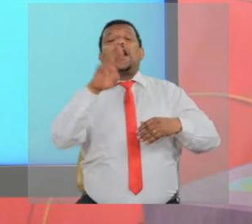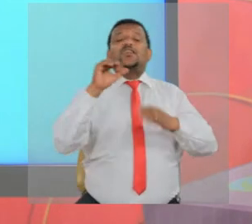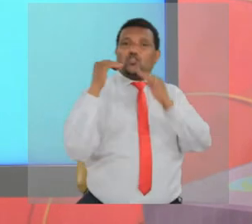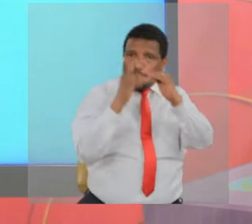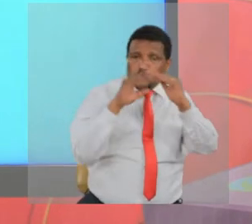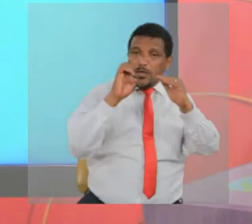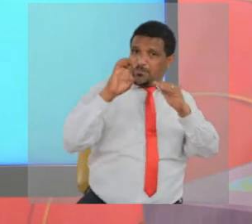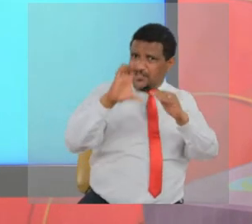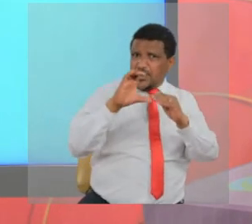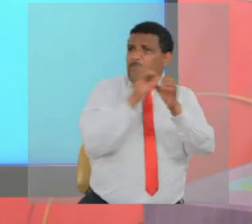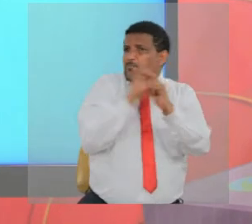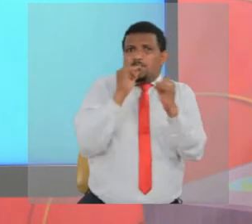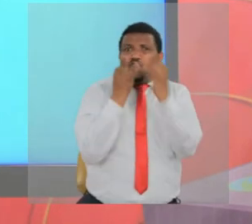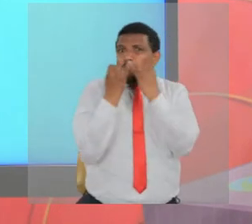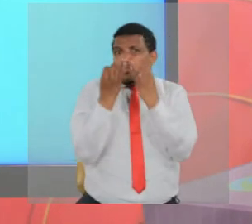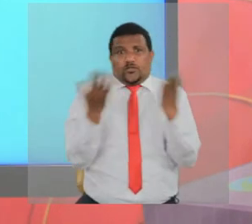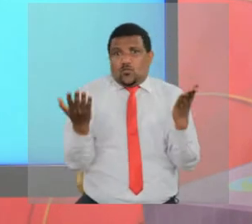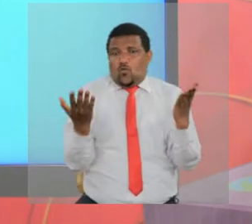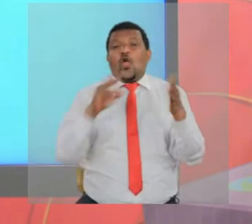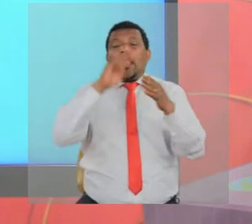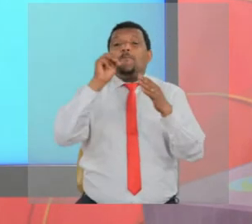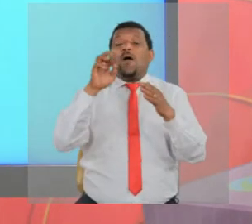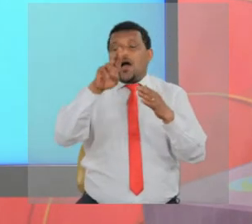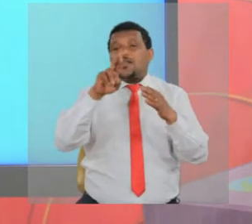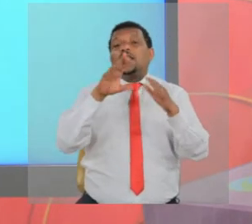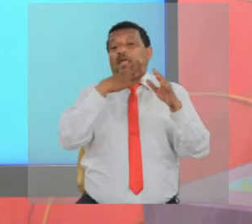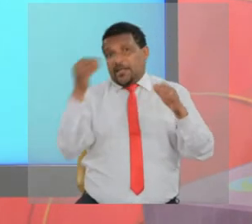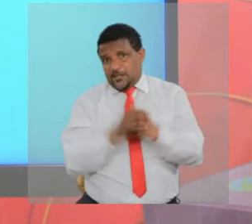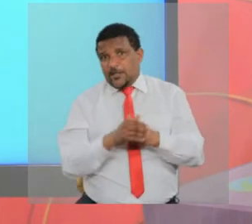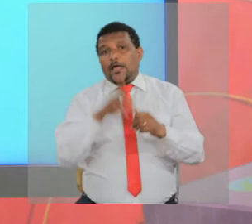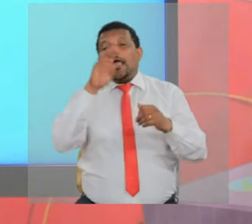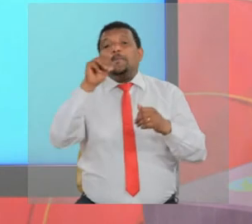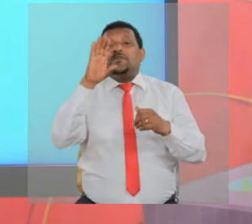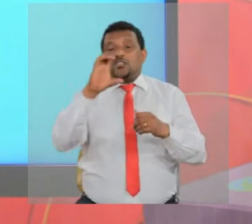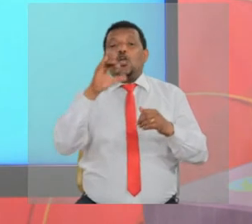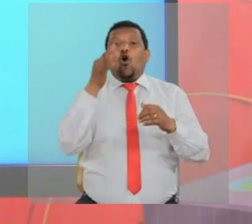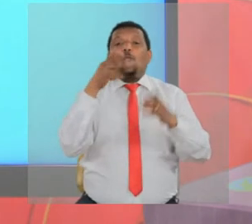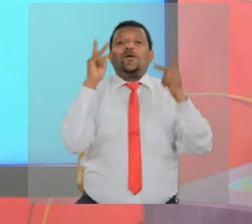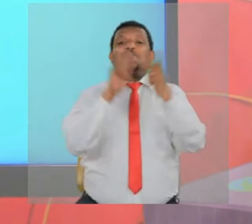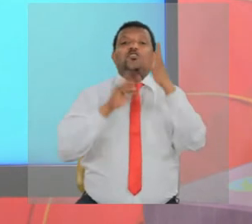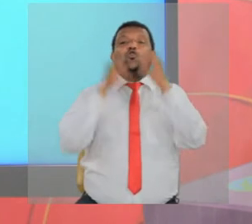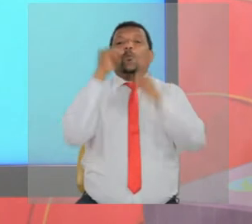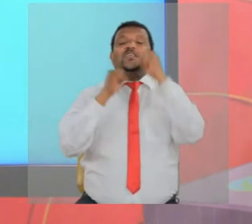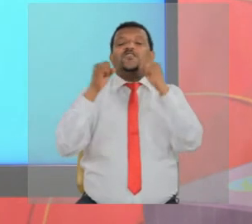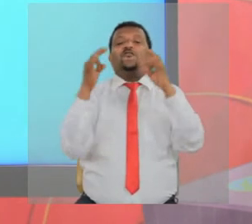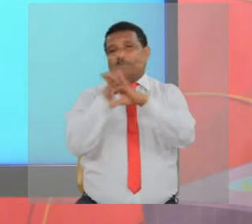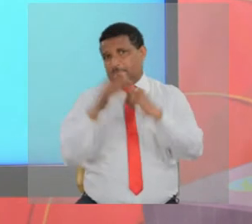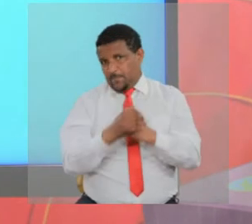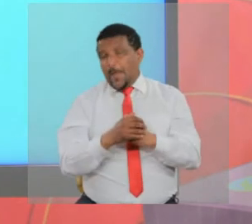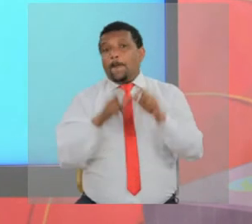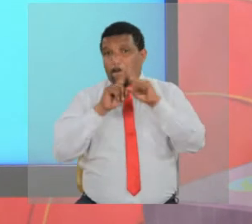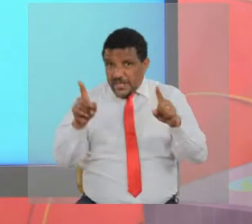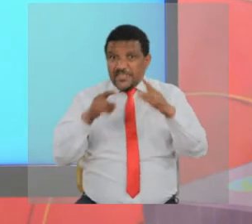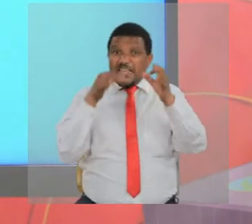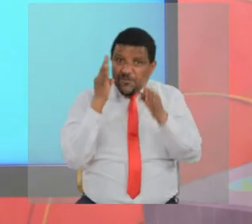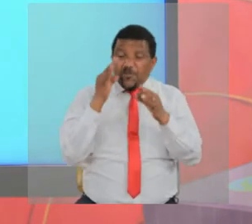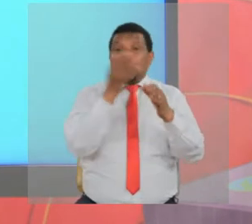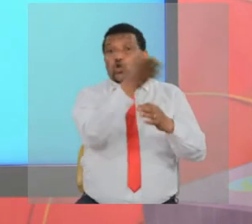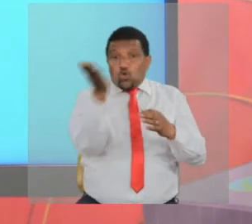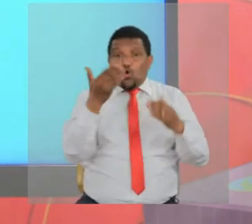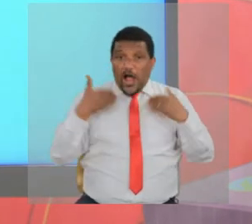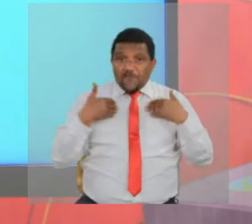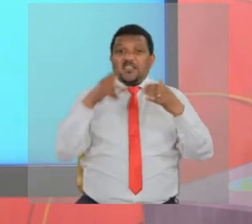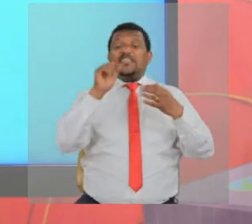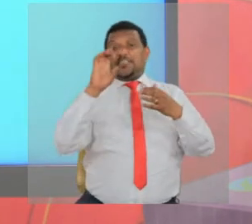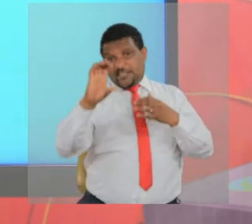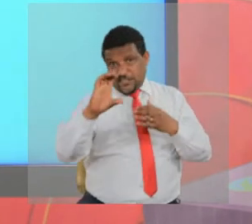but we don't have any information about the MR and the MC of a perfectly competitive firm. But if you have the